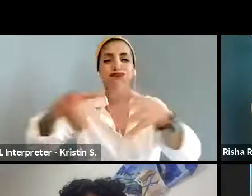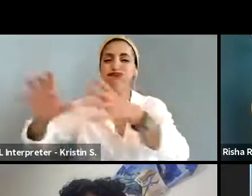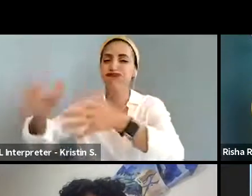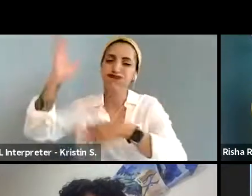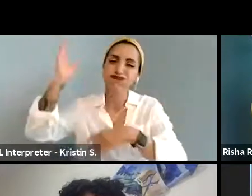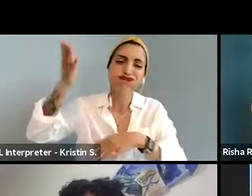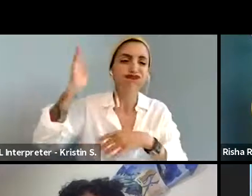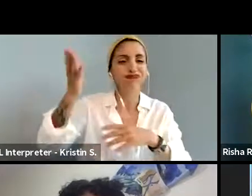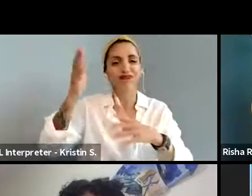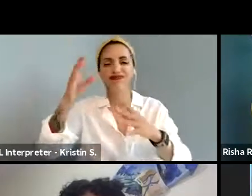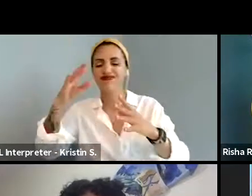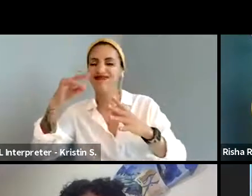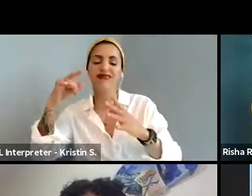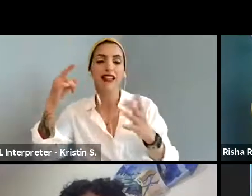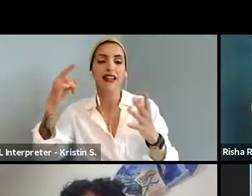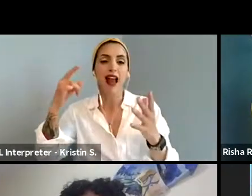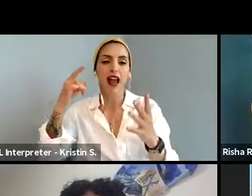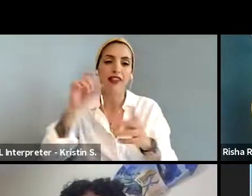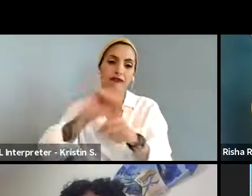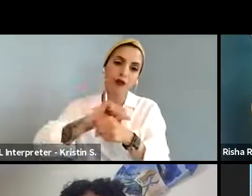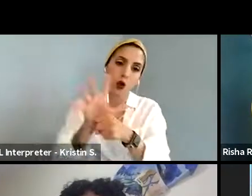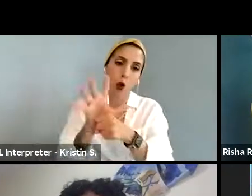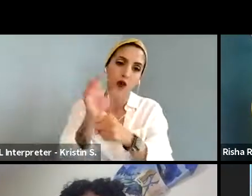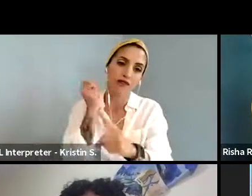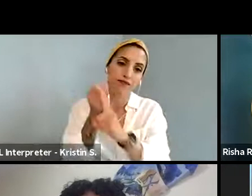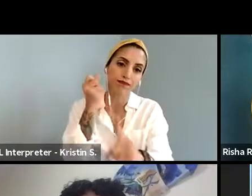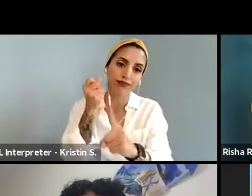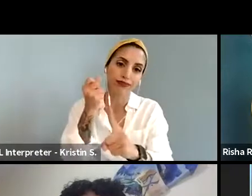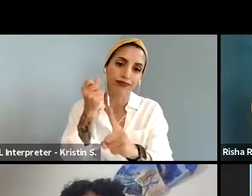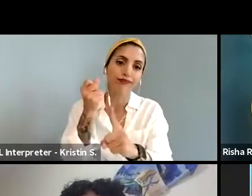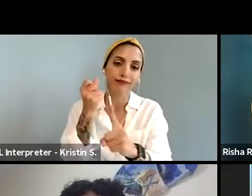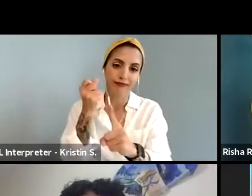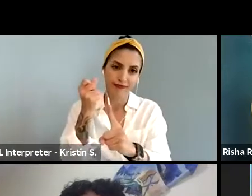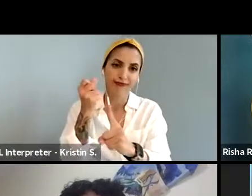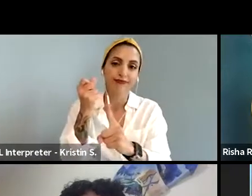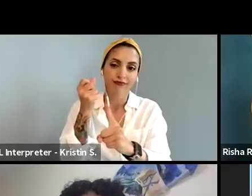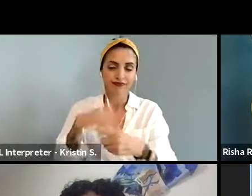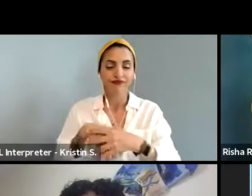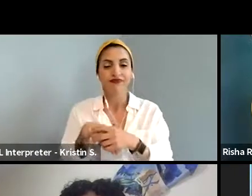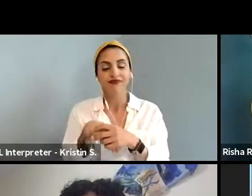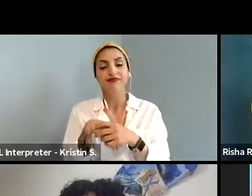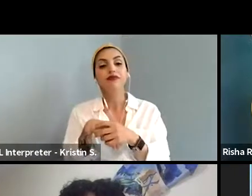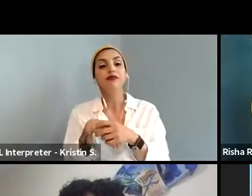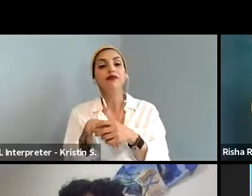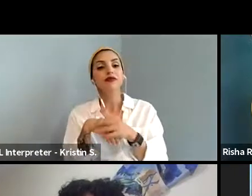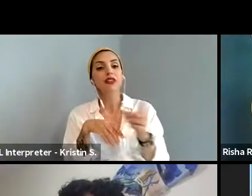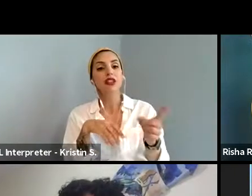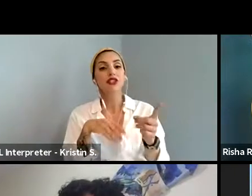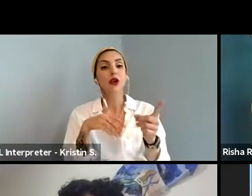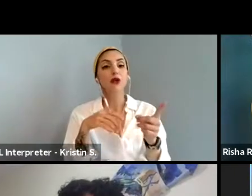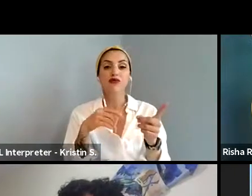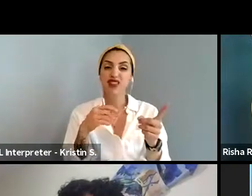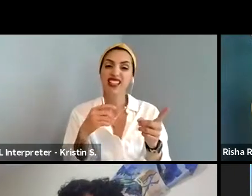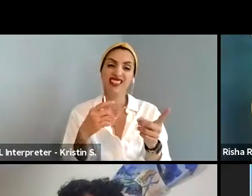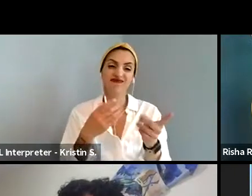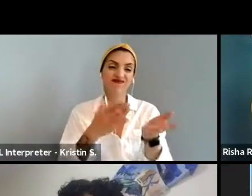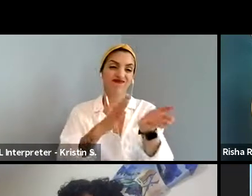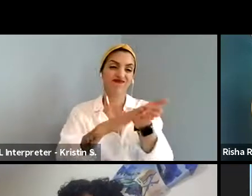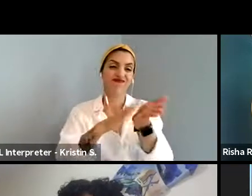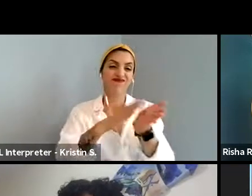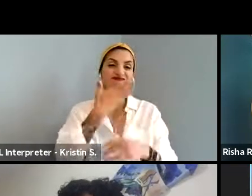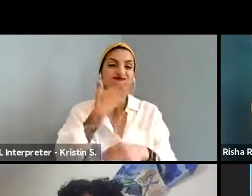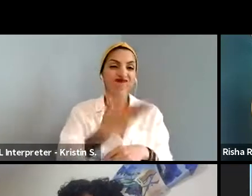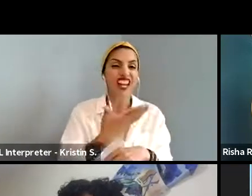so amazing, and COVID, and all the many things that COVID brought. And so a big shout out to Park